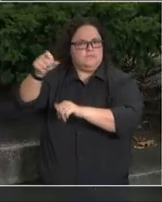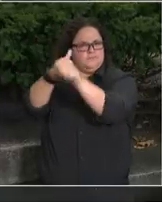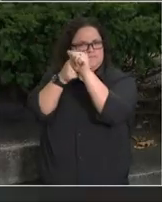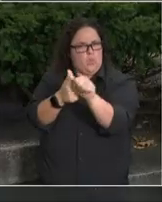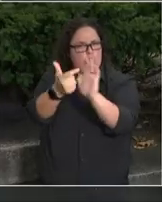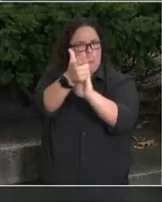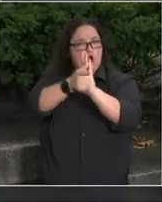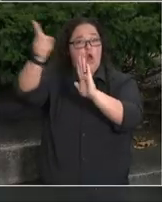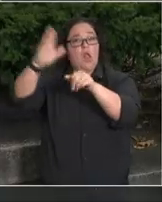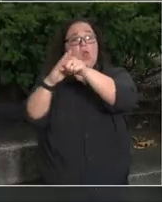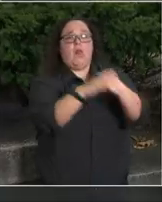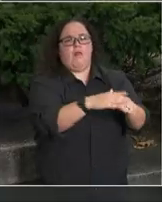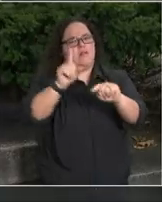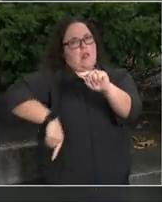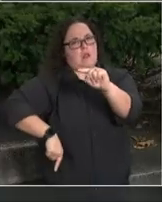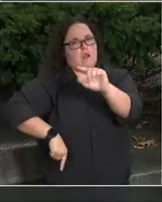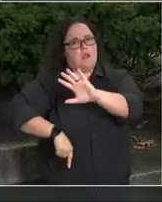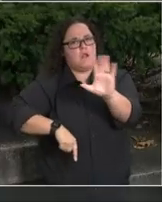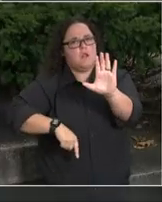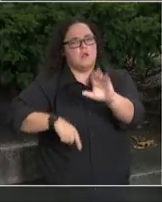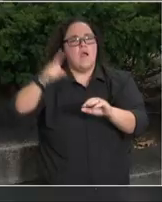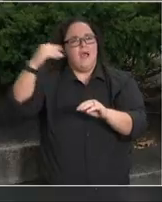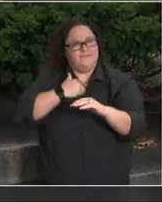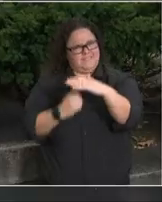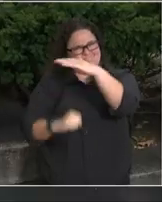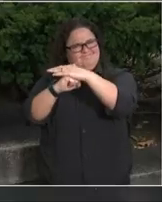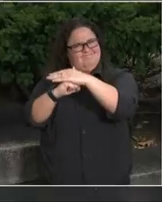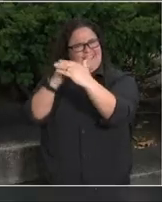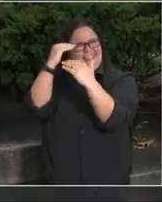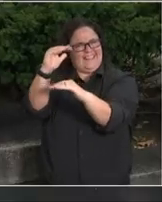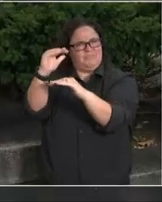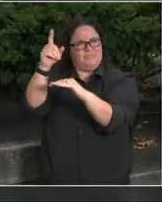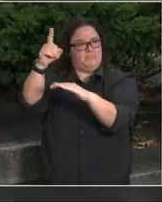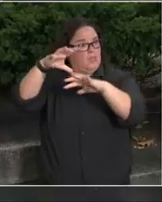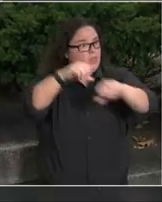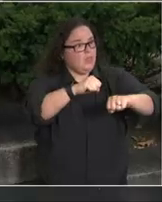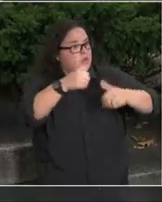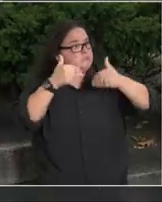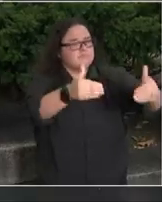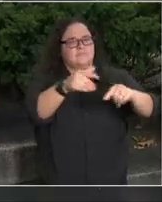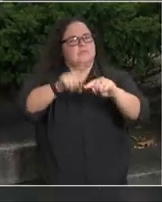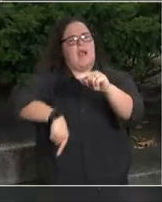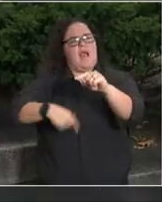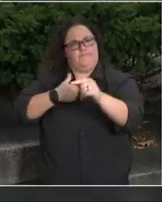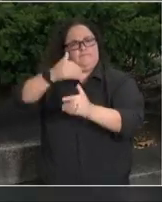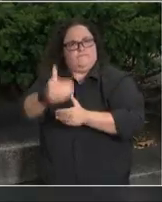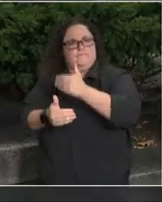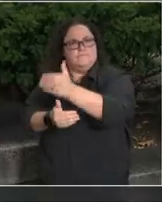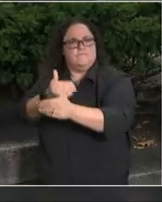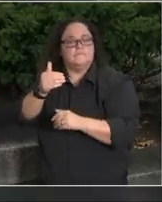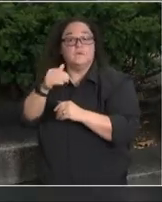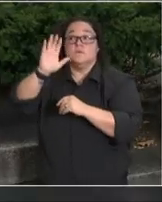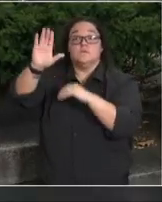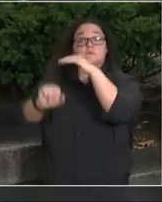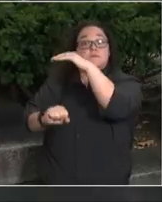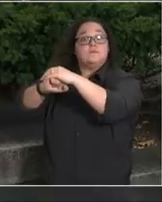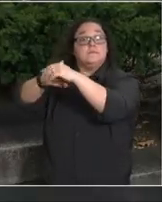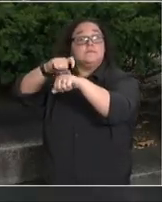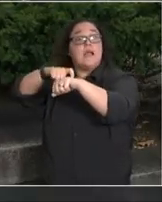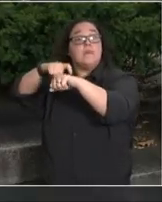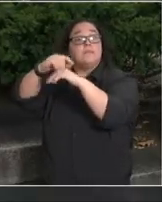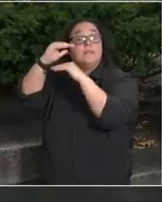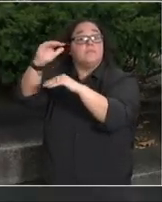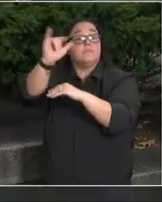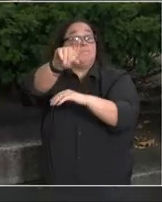can request limited services of MPD, limited by time, limited by emergency circumstances, and limited for federal